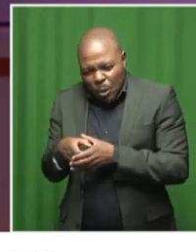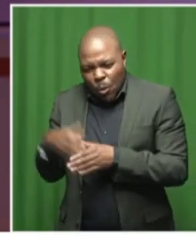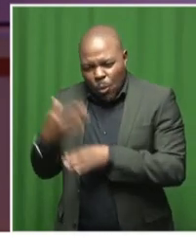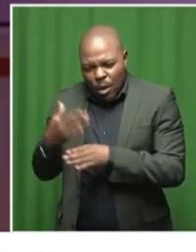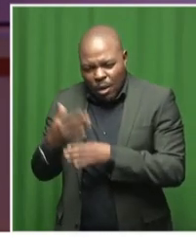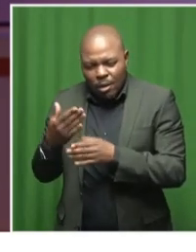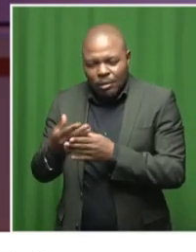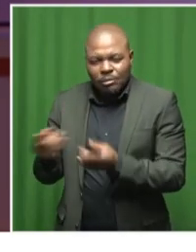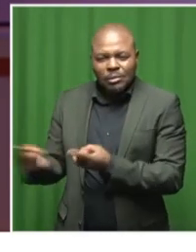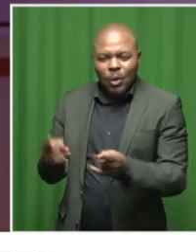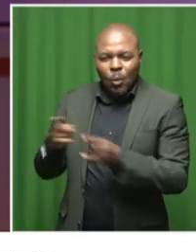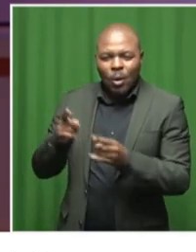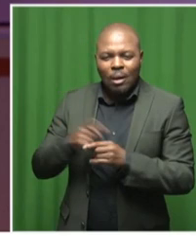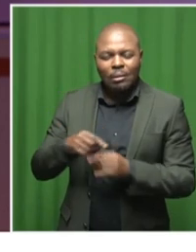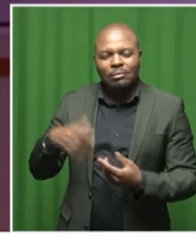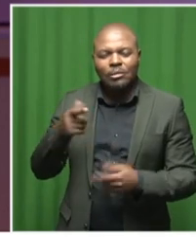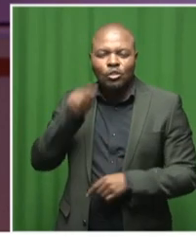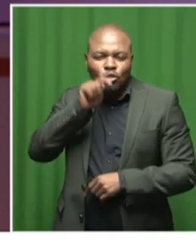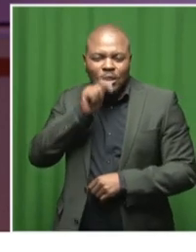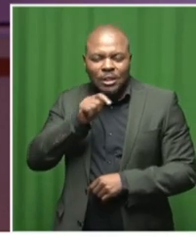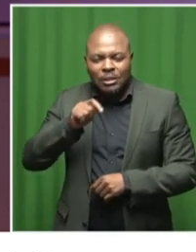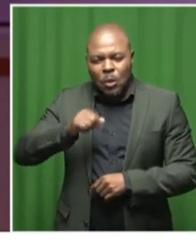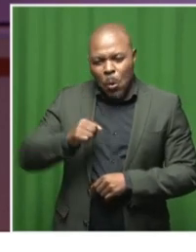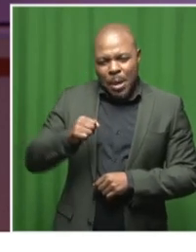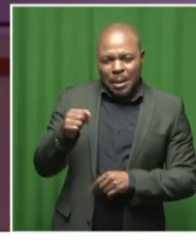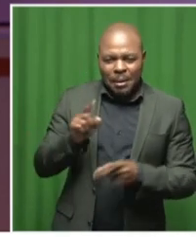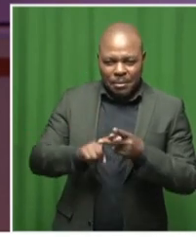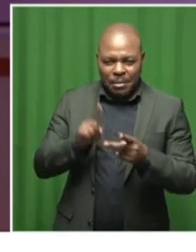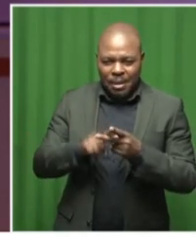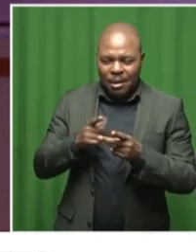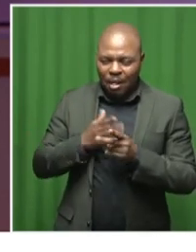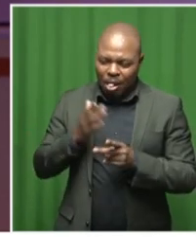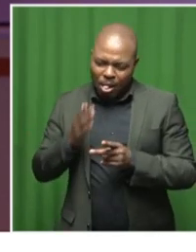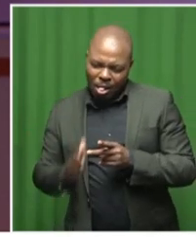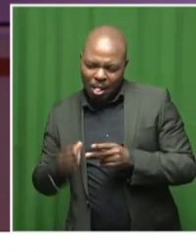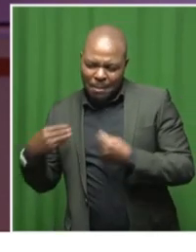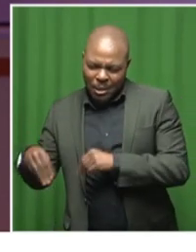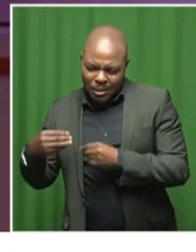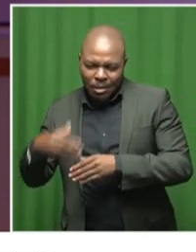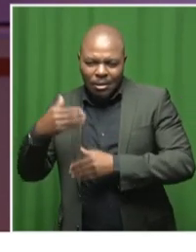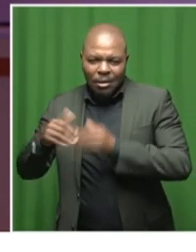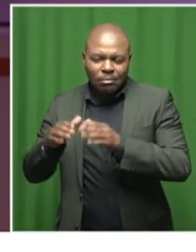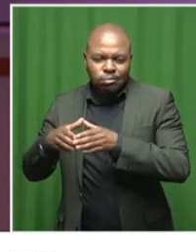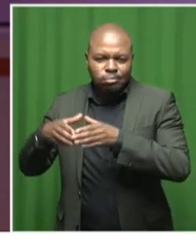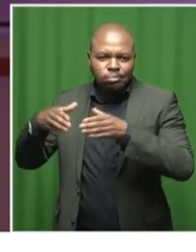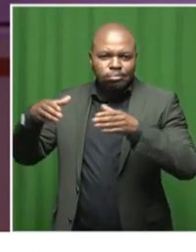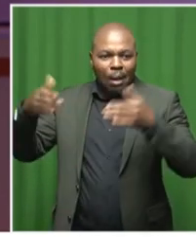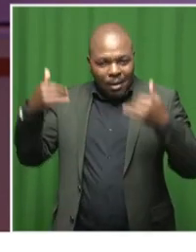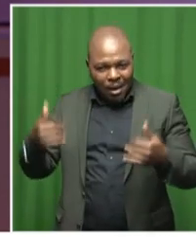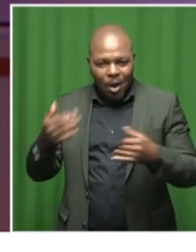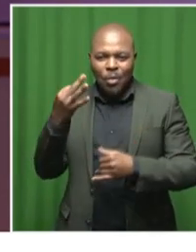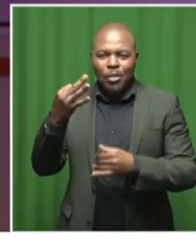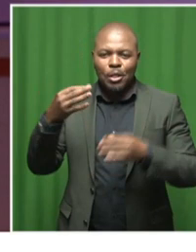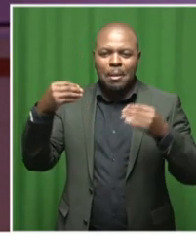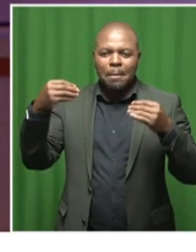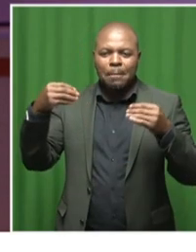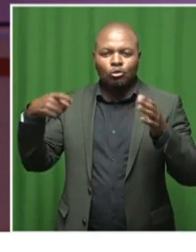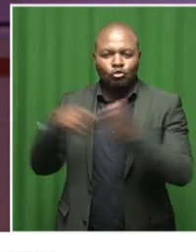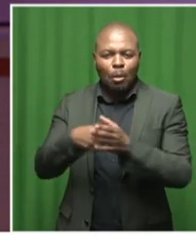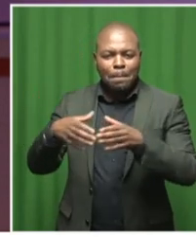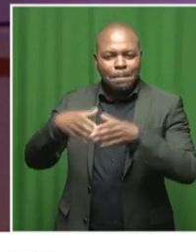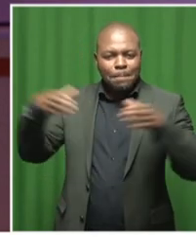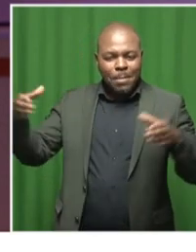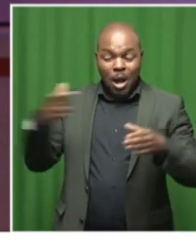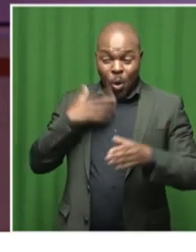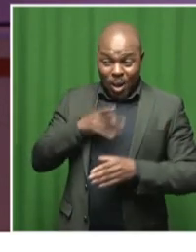wings. And then the side hustle became the main thing, you know, and he's got three shops now. So we wanted to share those